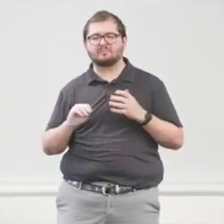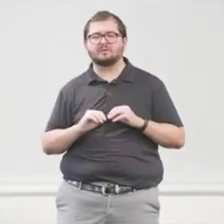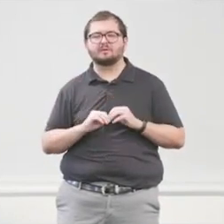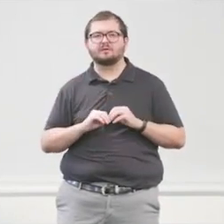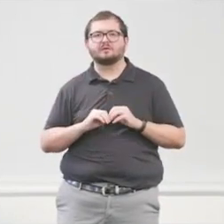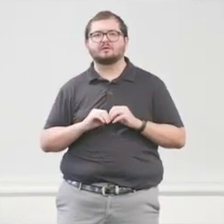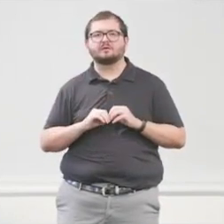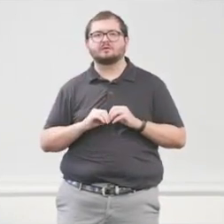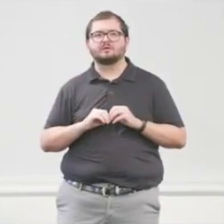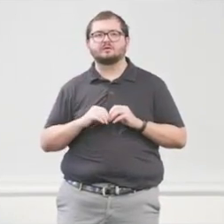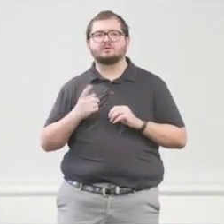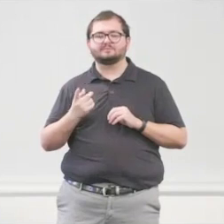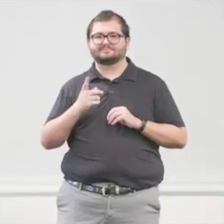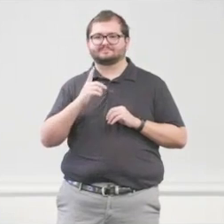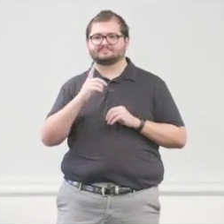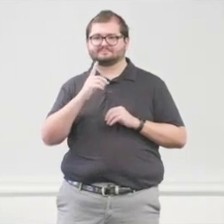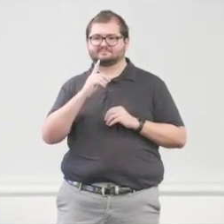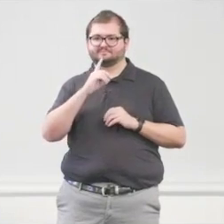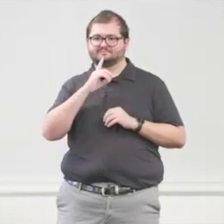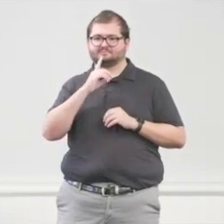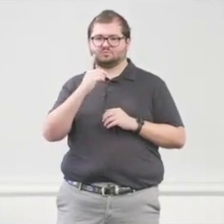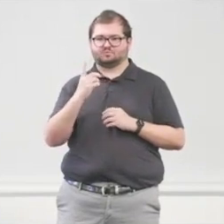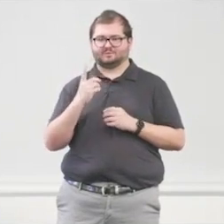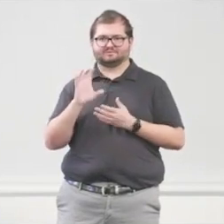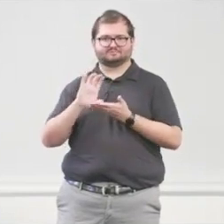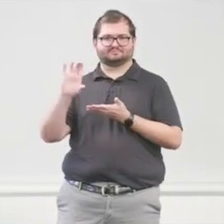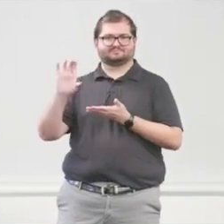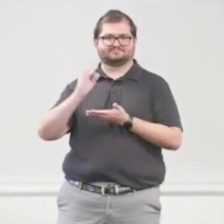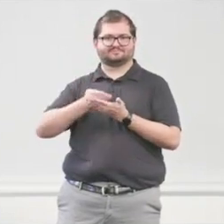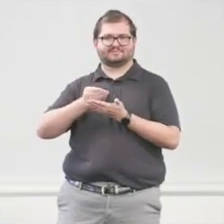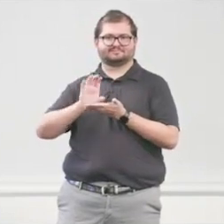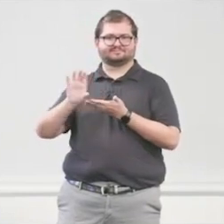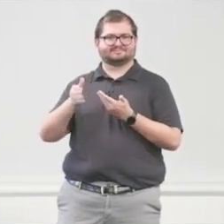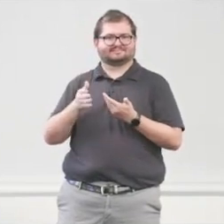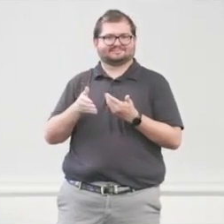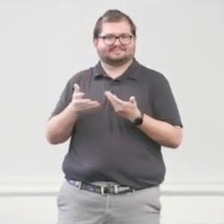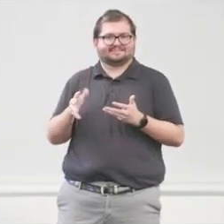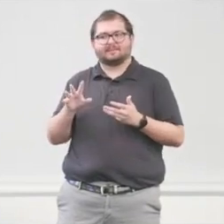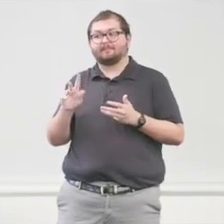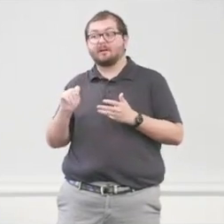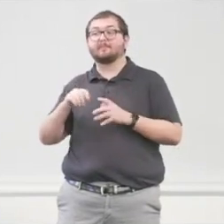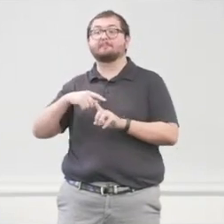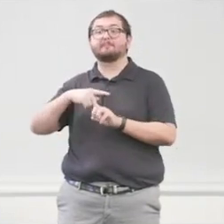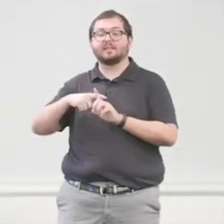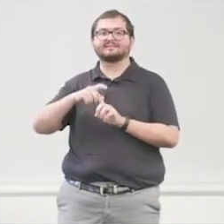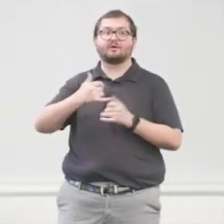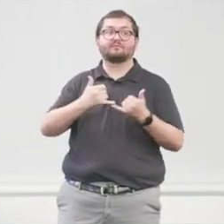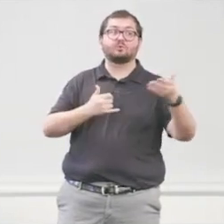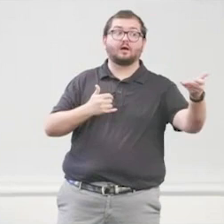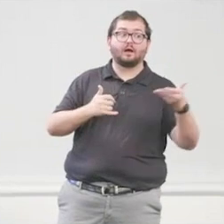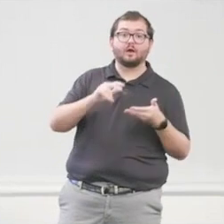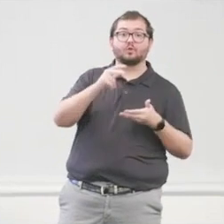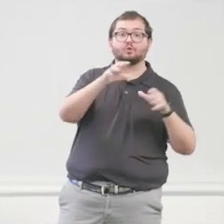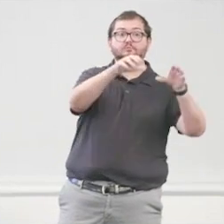things other than the cost of the actual ransom, but the impact, the hiring a third party company, the lost time at